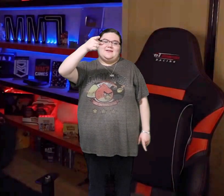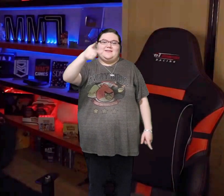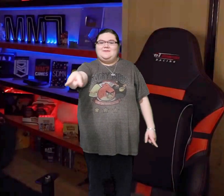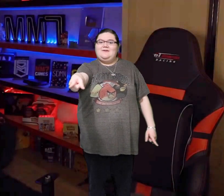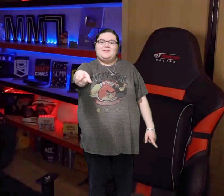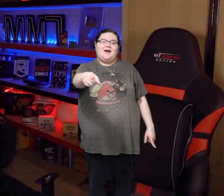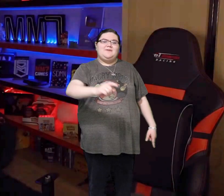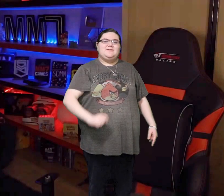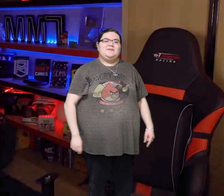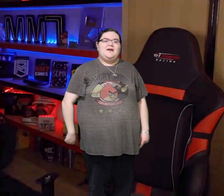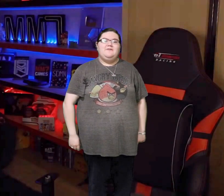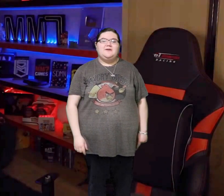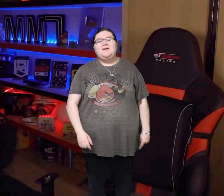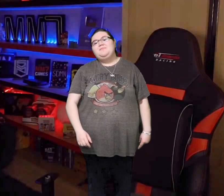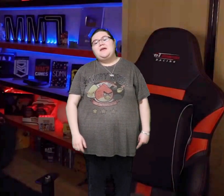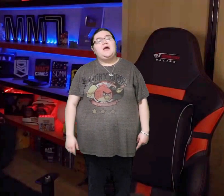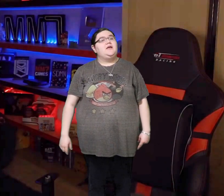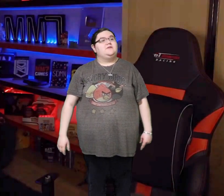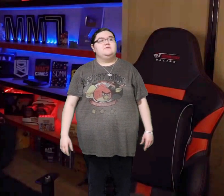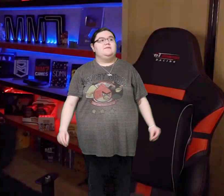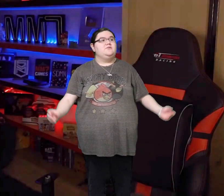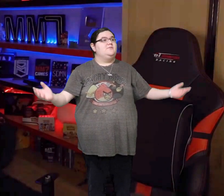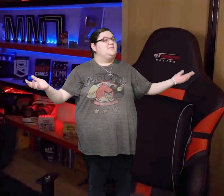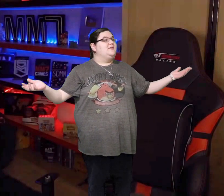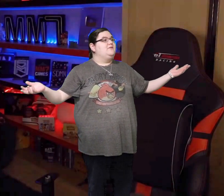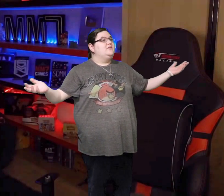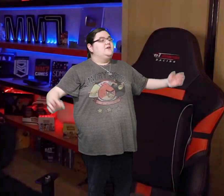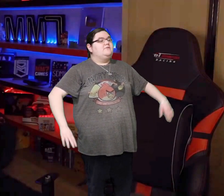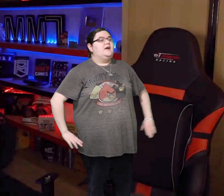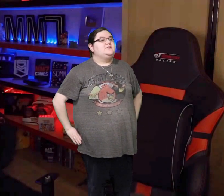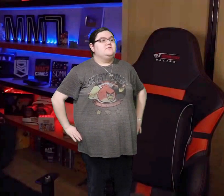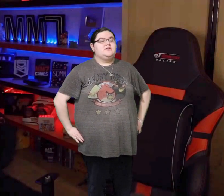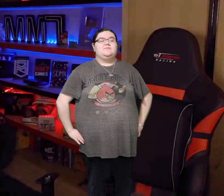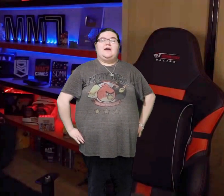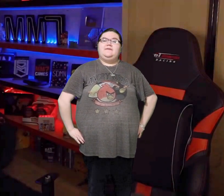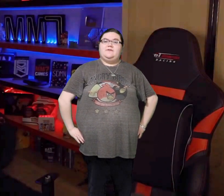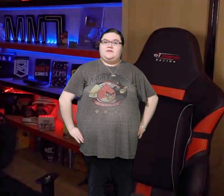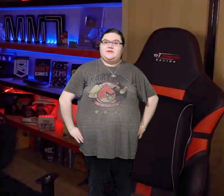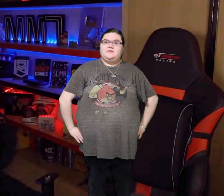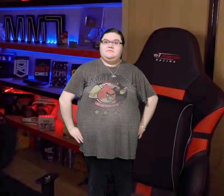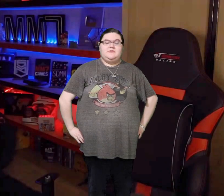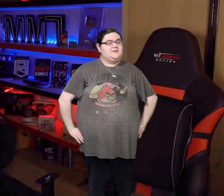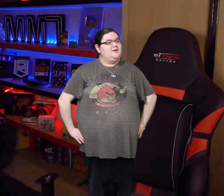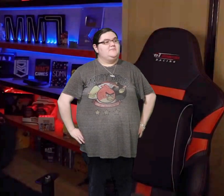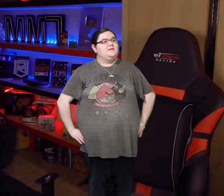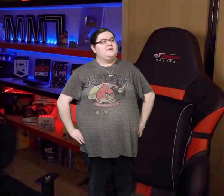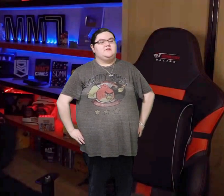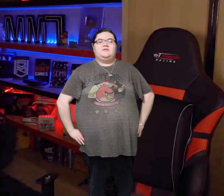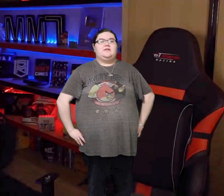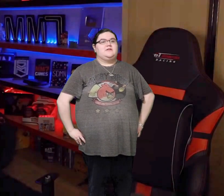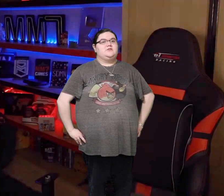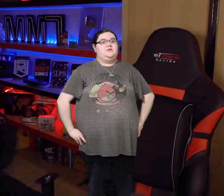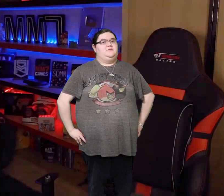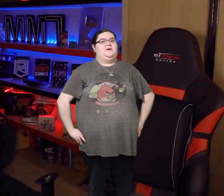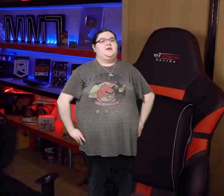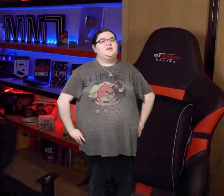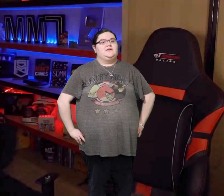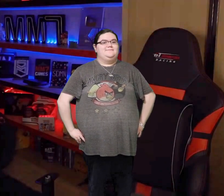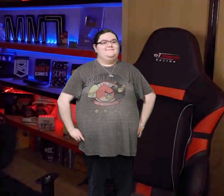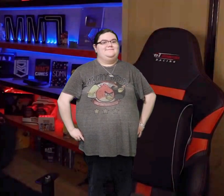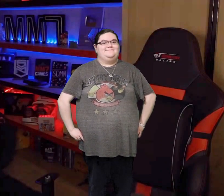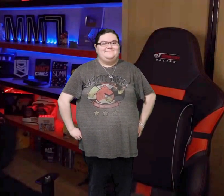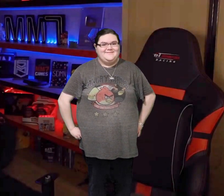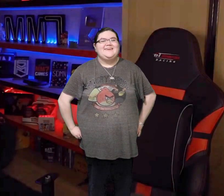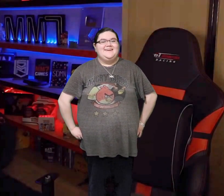like I said, let me know in the comments below, and maybe, hey, you never know, maybe I'll react to some adverts. That might be, that's actually not a bad